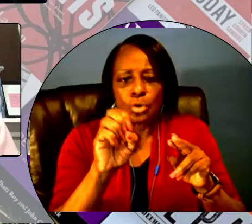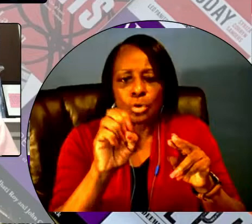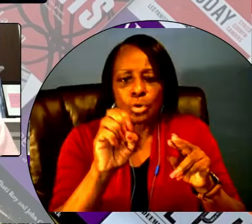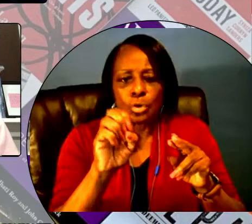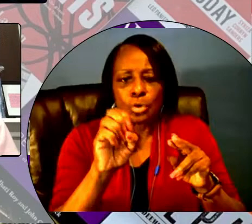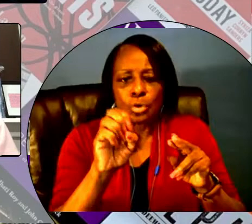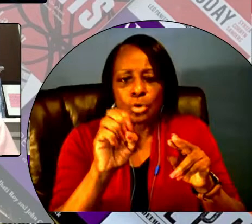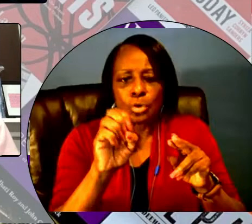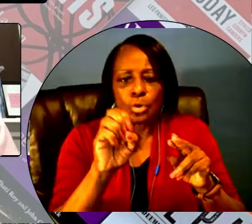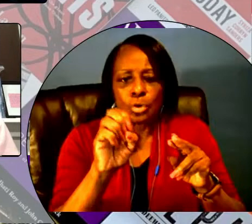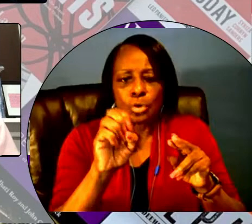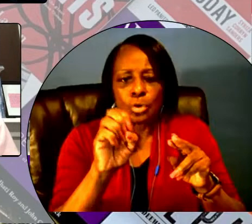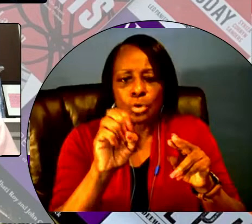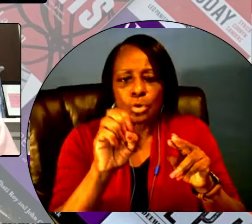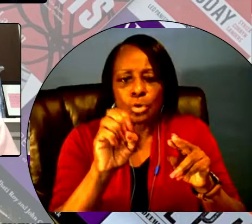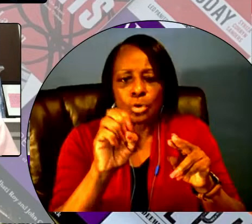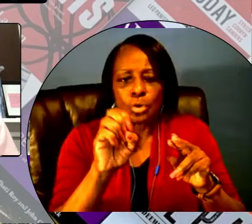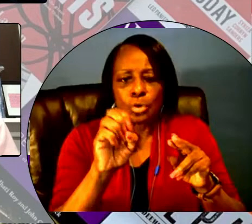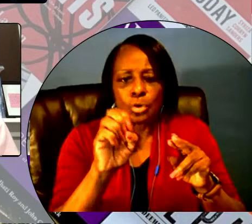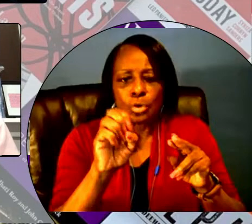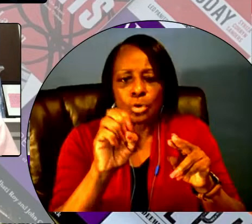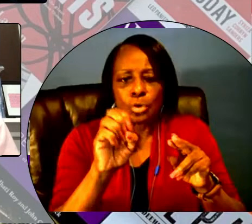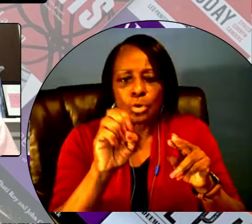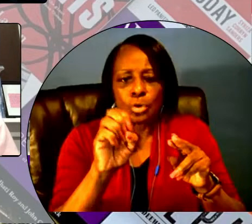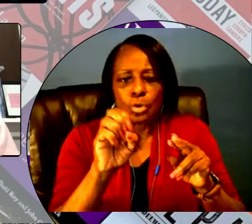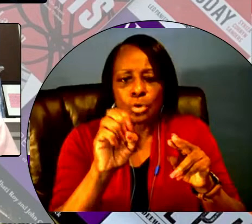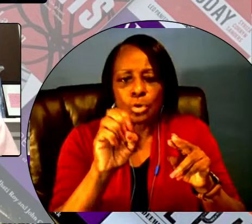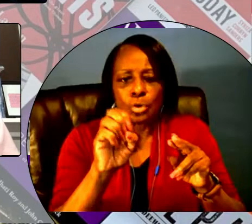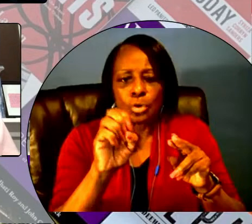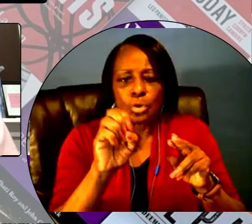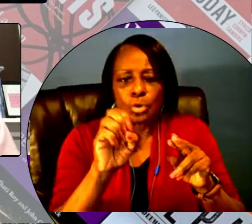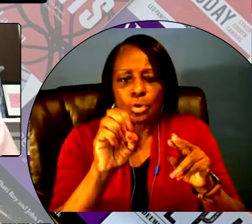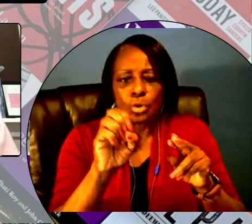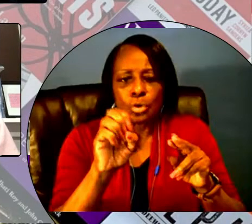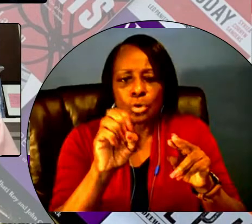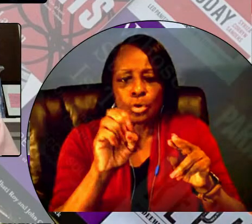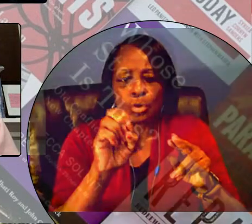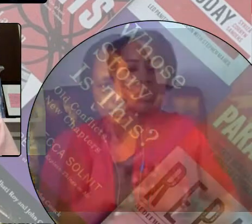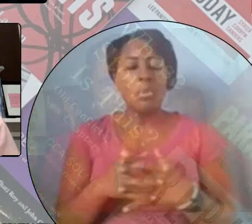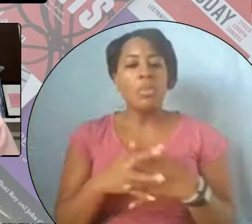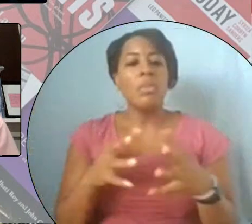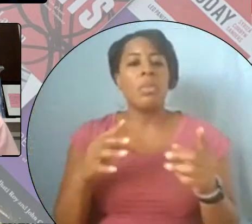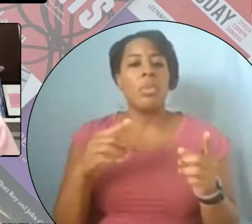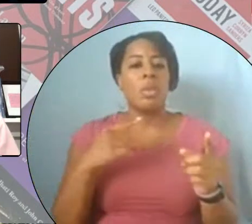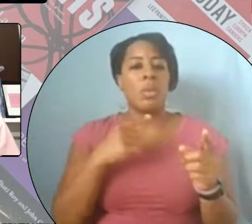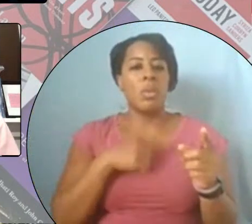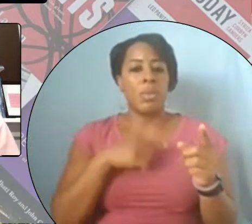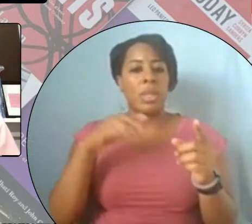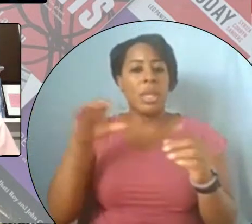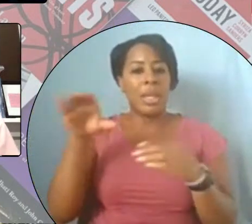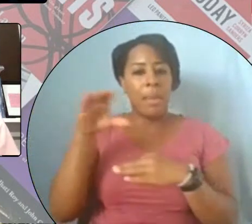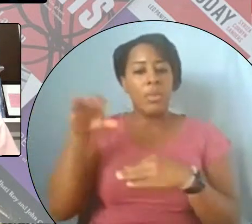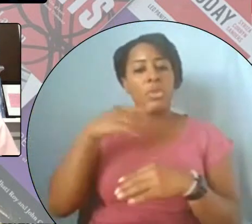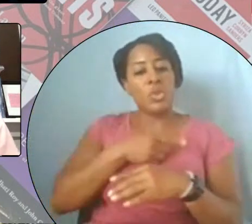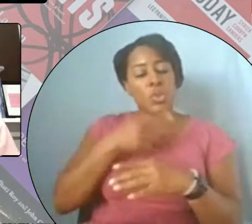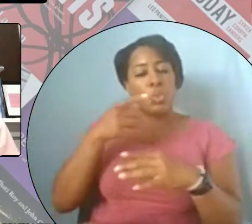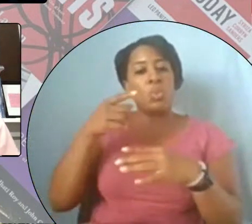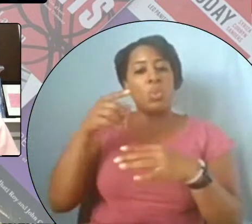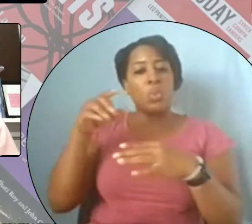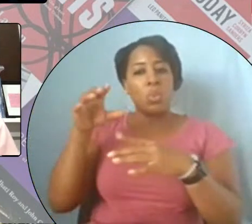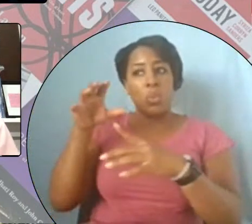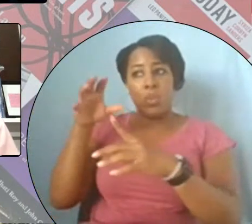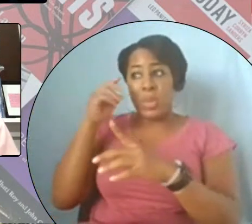from police, it's, now with cameras, it's in our, we capture it and it's online and it goes